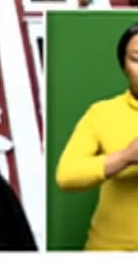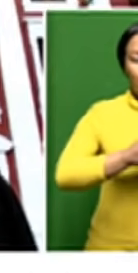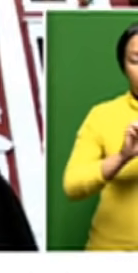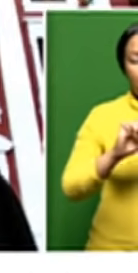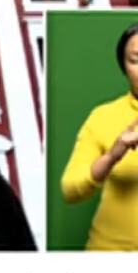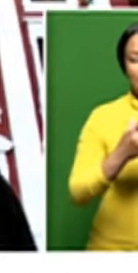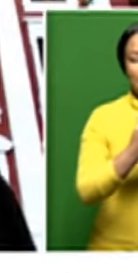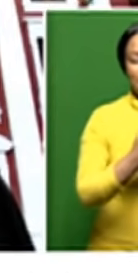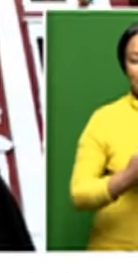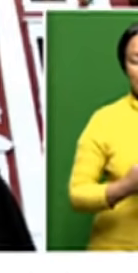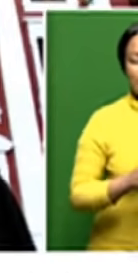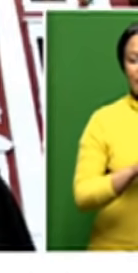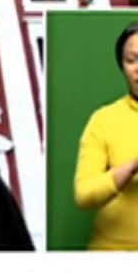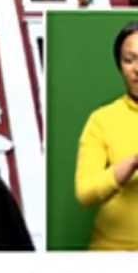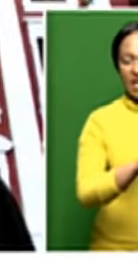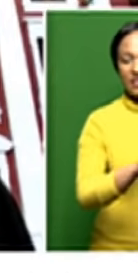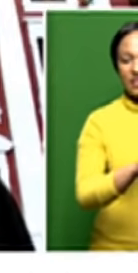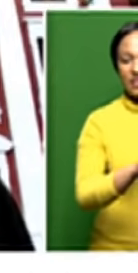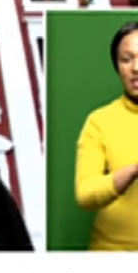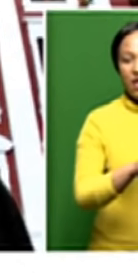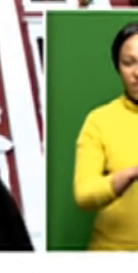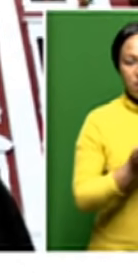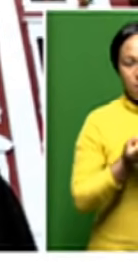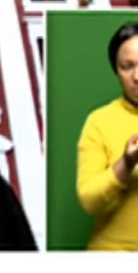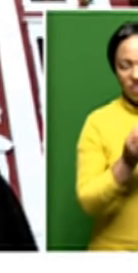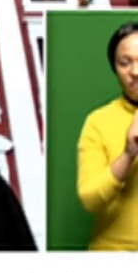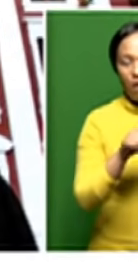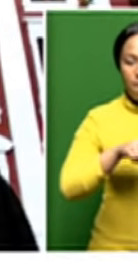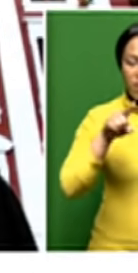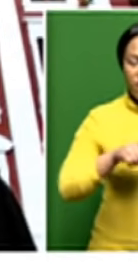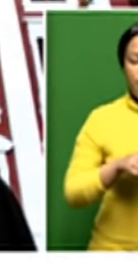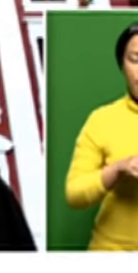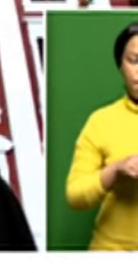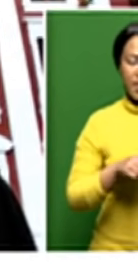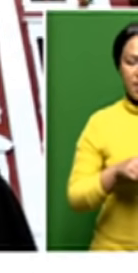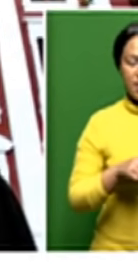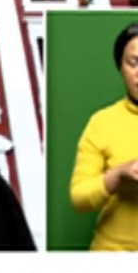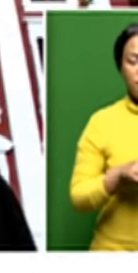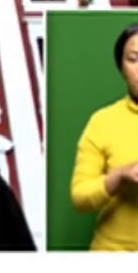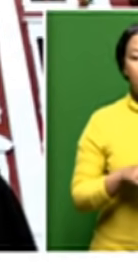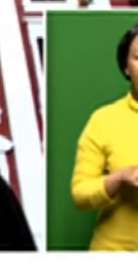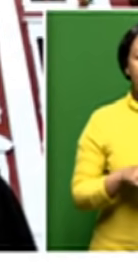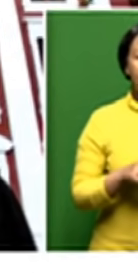on Defence, received briefings from the various ministers. Some of those briefings, such as that